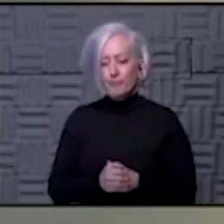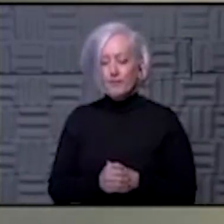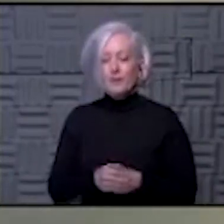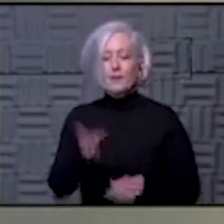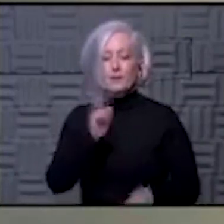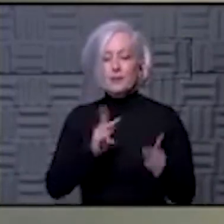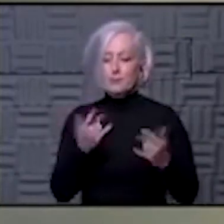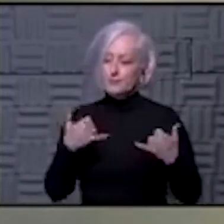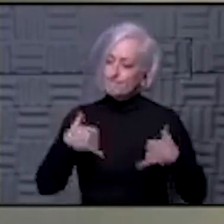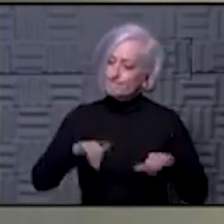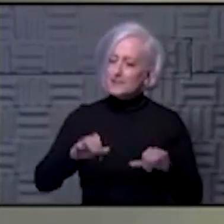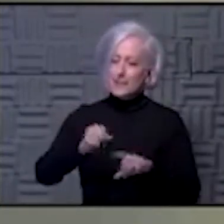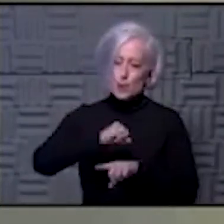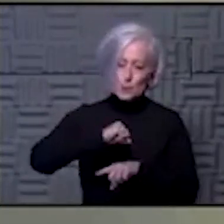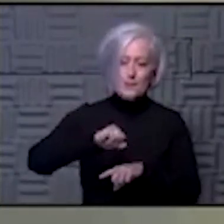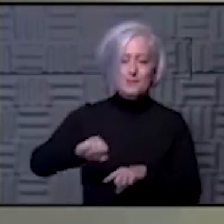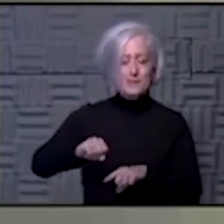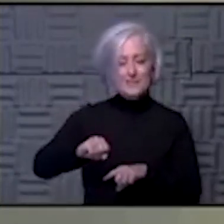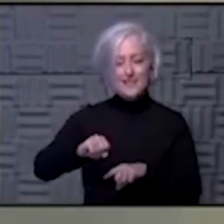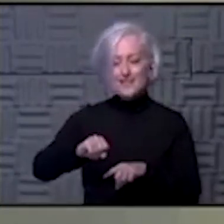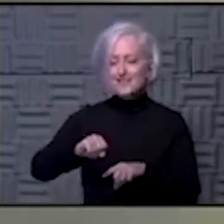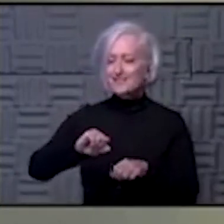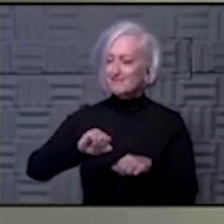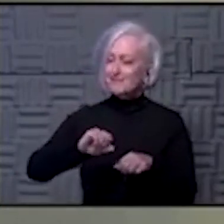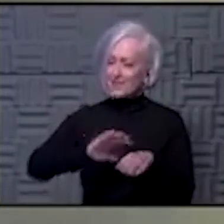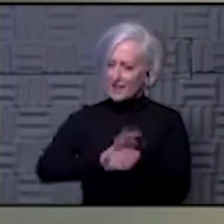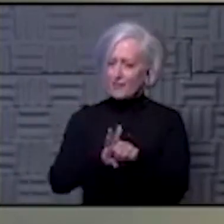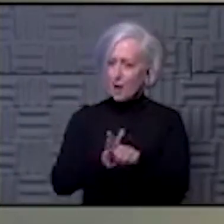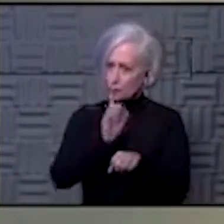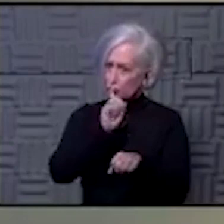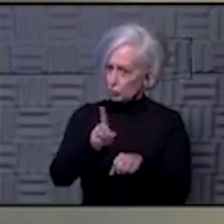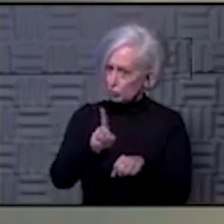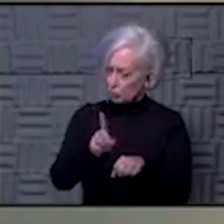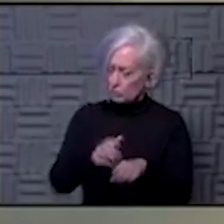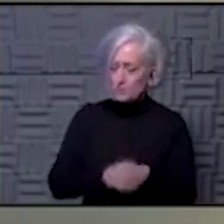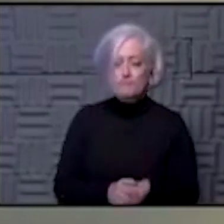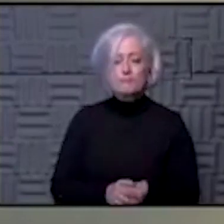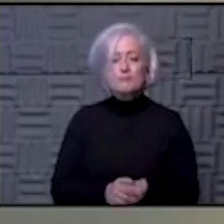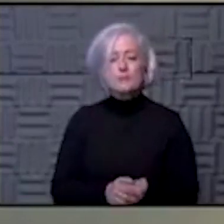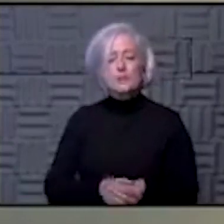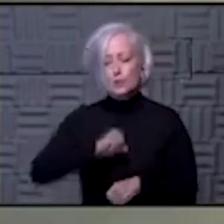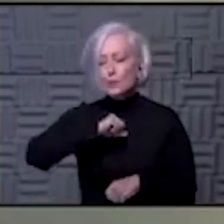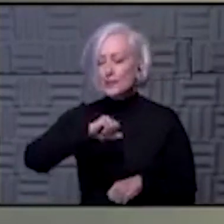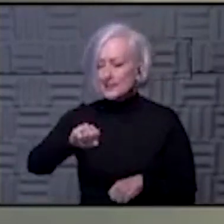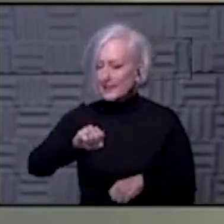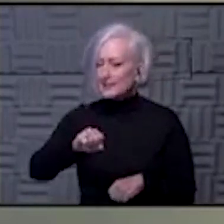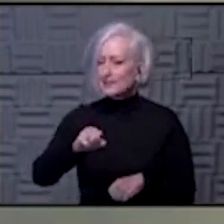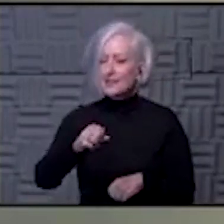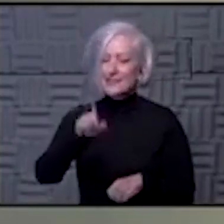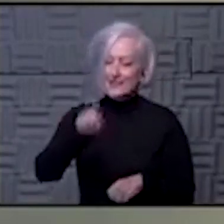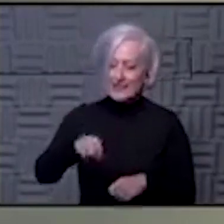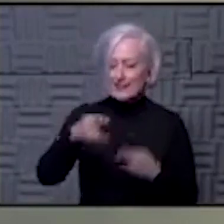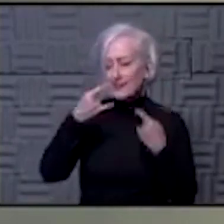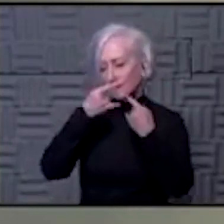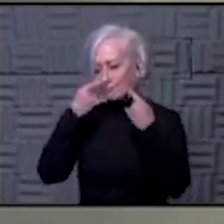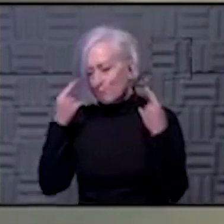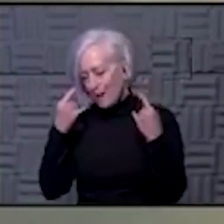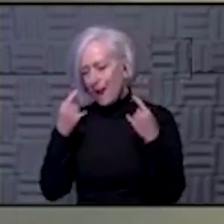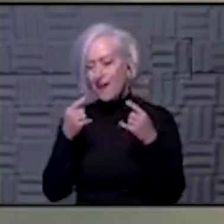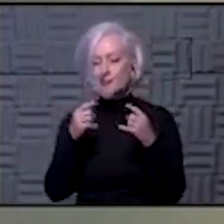resisting the fact that the virus is here and therefore resisting the measures we need to take. Our health